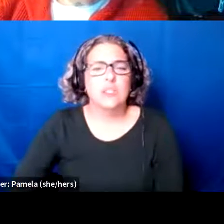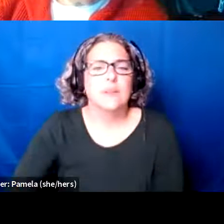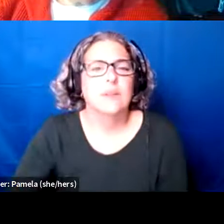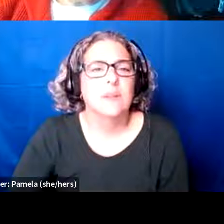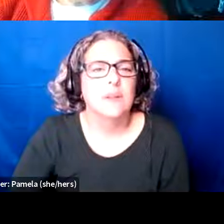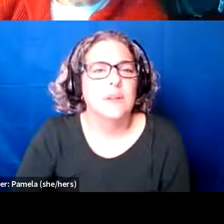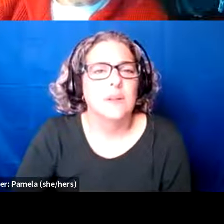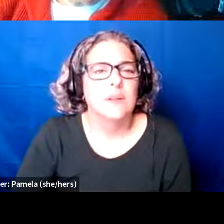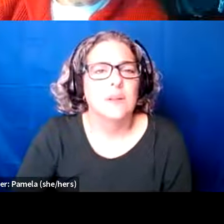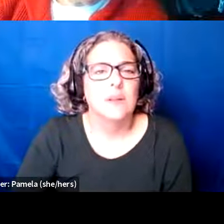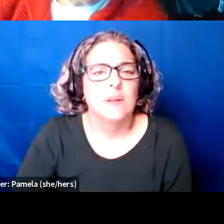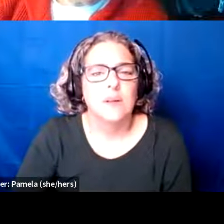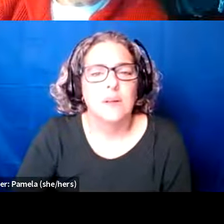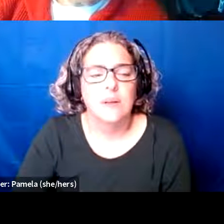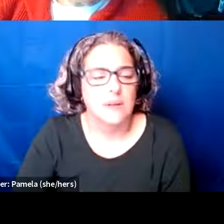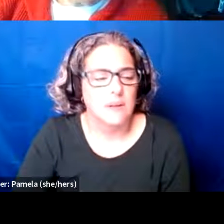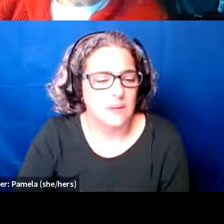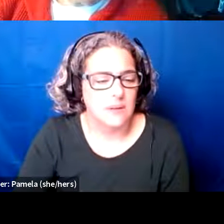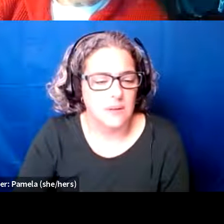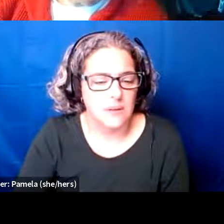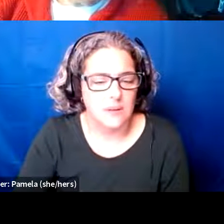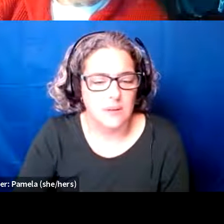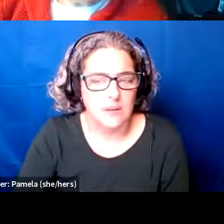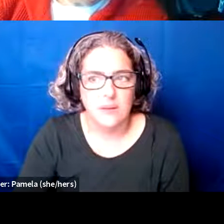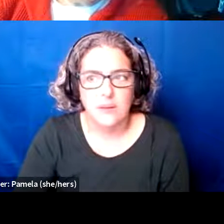Might actually be for the other two, and I'll take the second one.